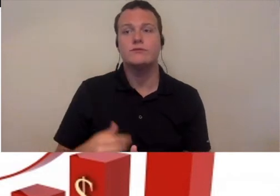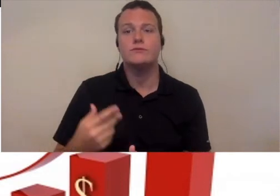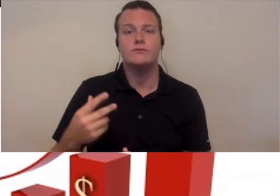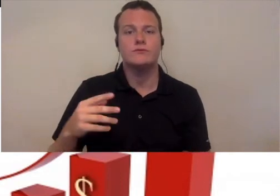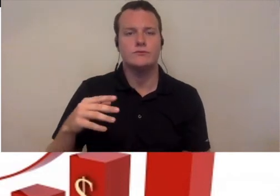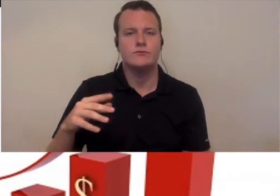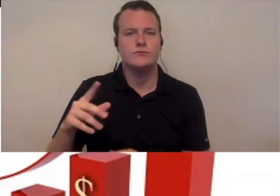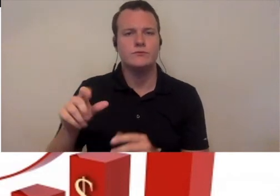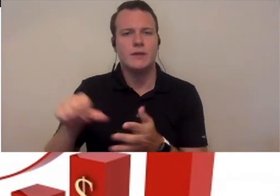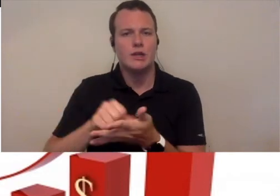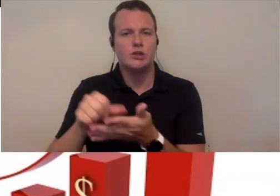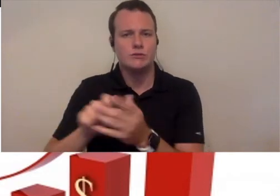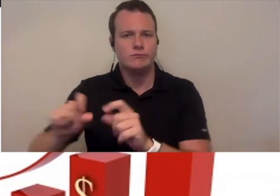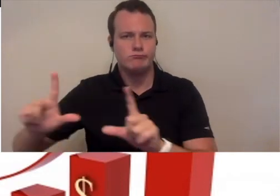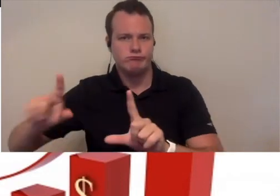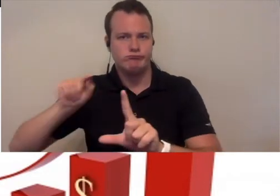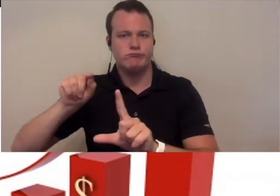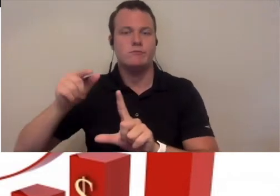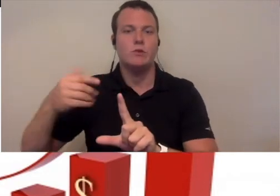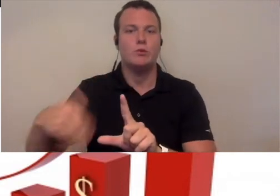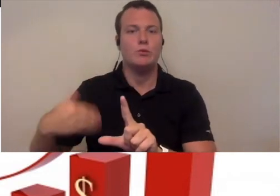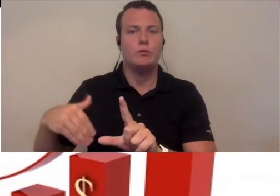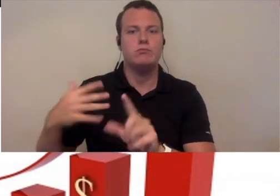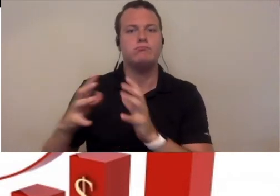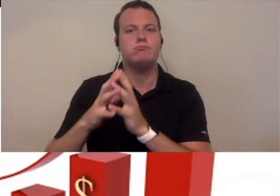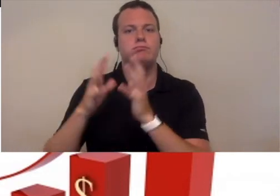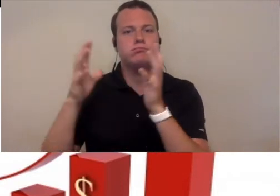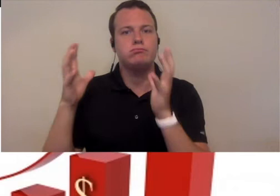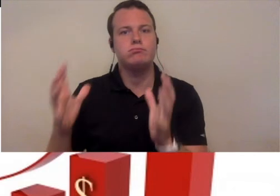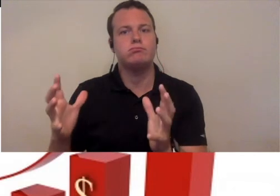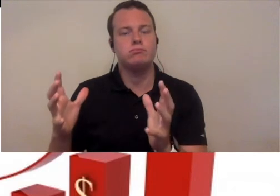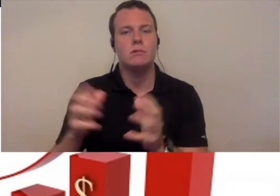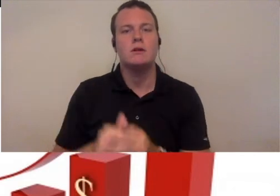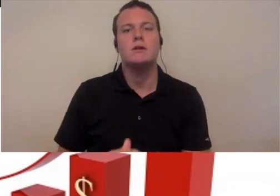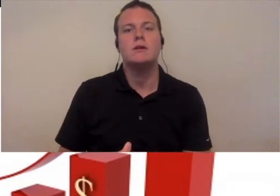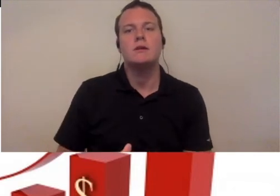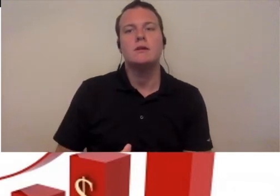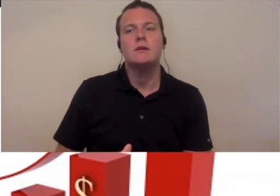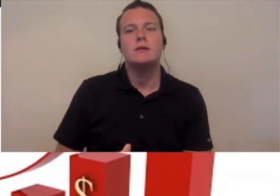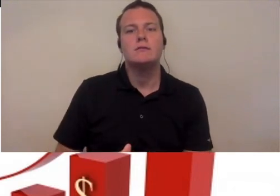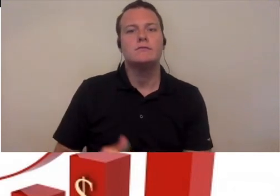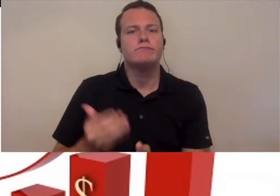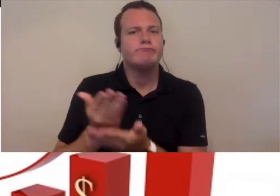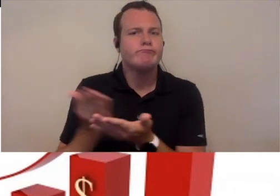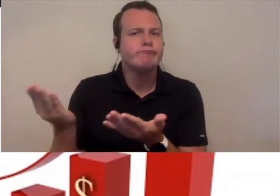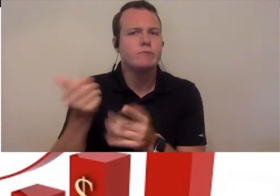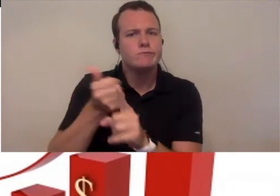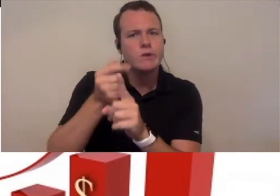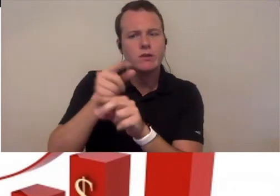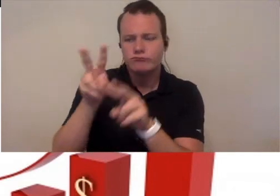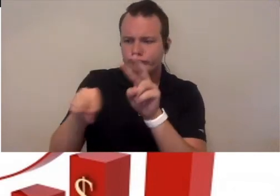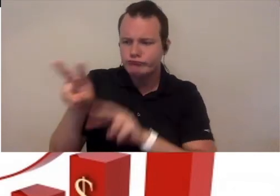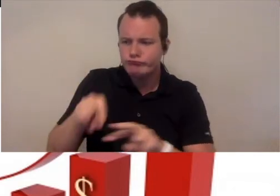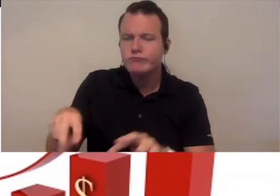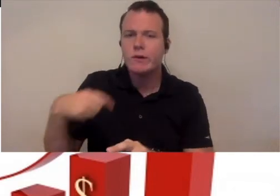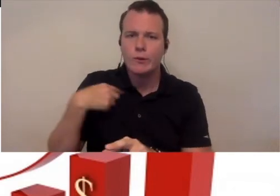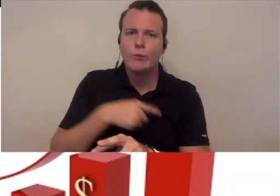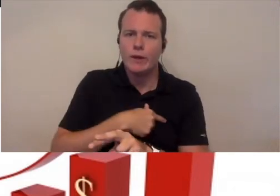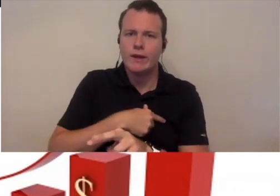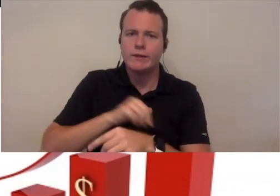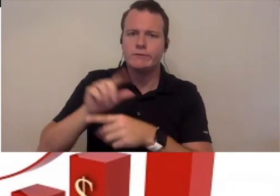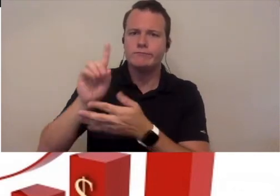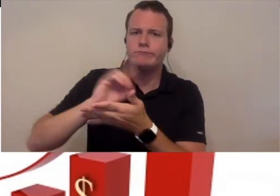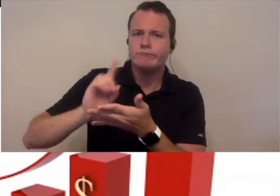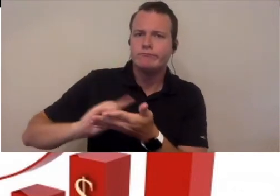area on the website that has a great deal of materials that you can look at that we've put together